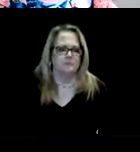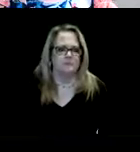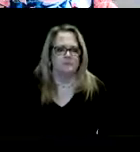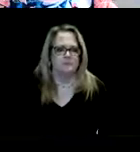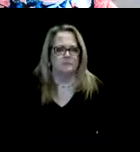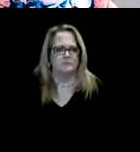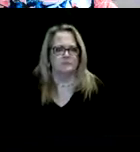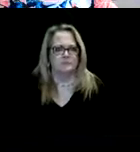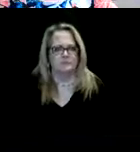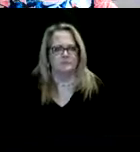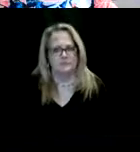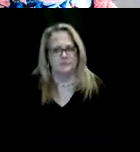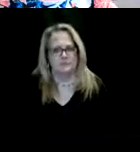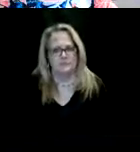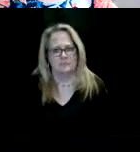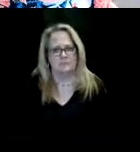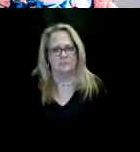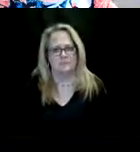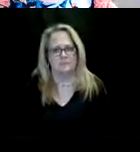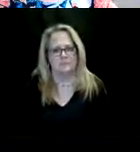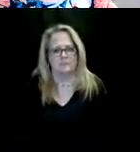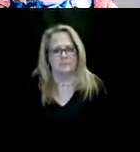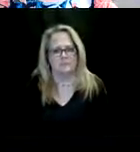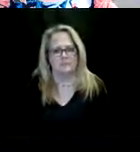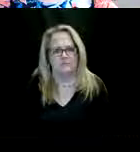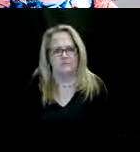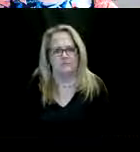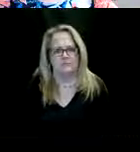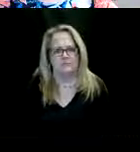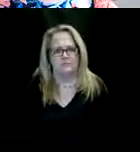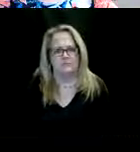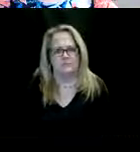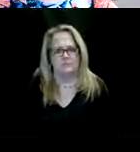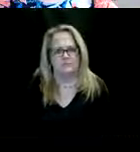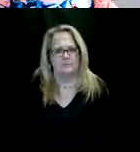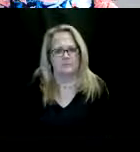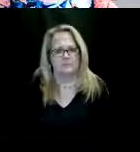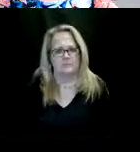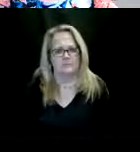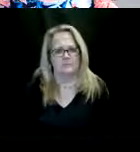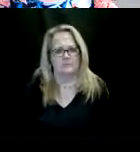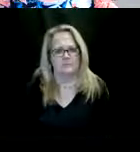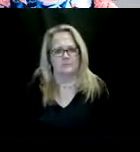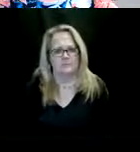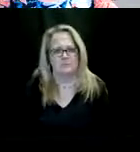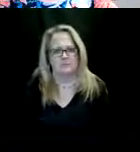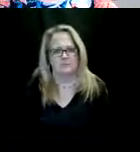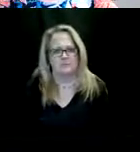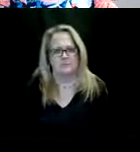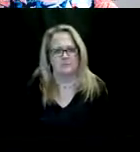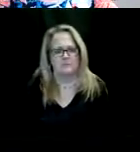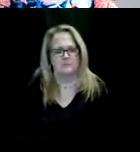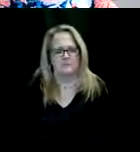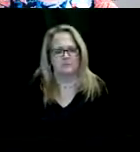often I use these for children either who have very little hands, so we're talking about babies, or children that may not have good fine